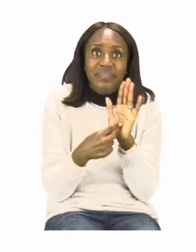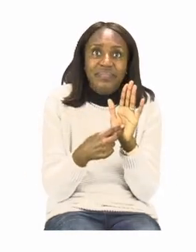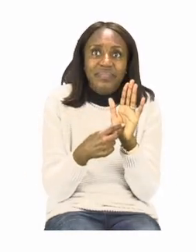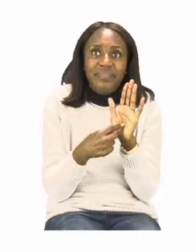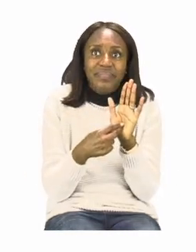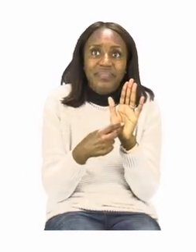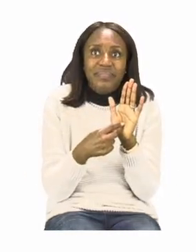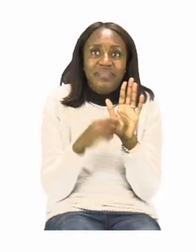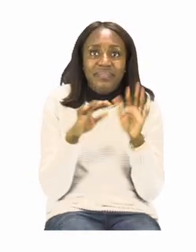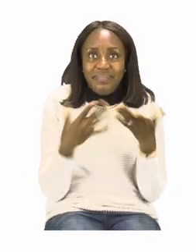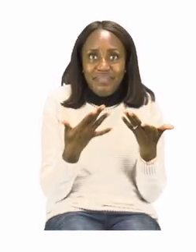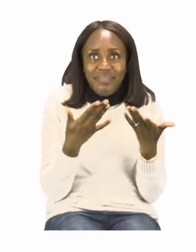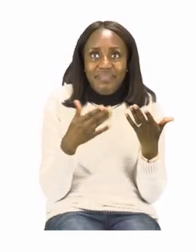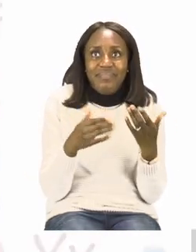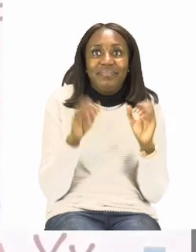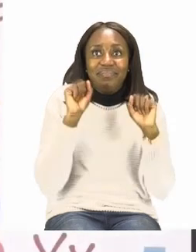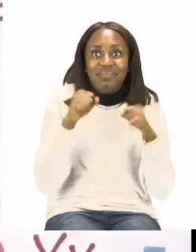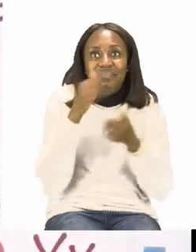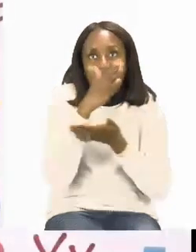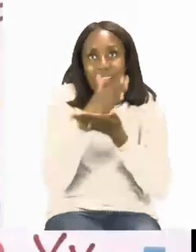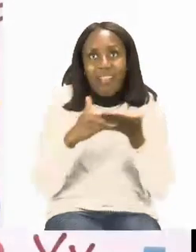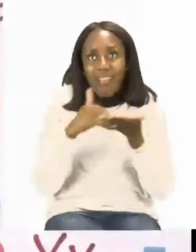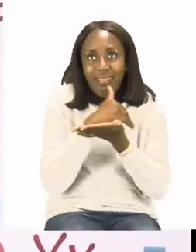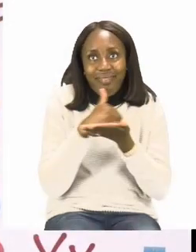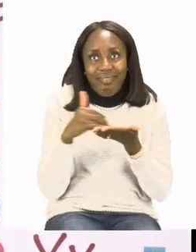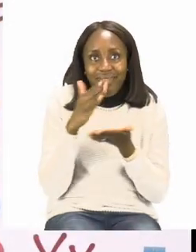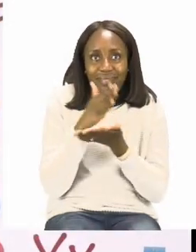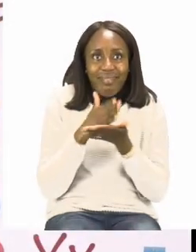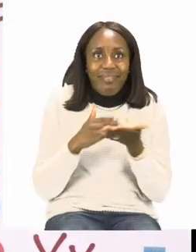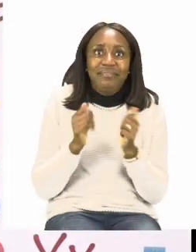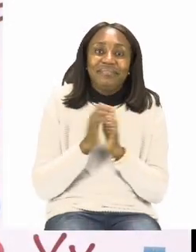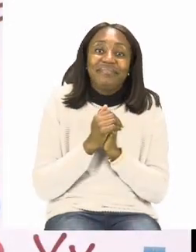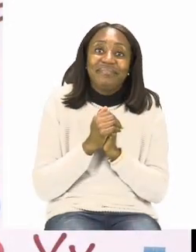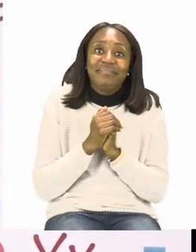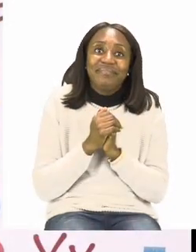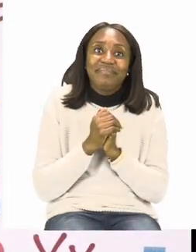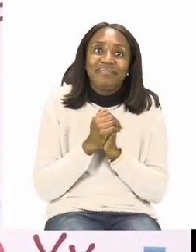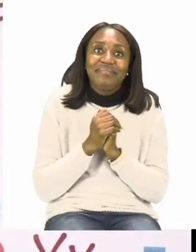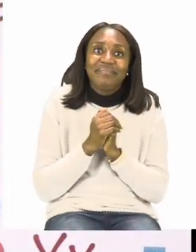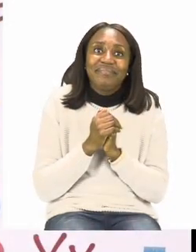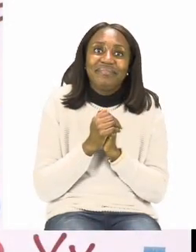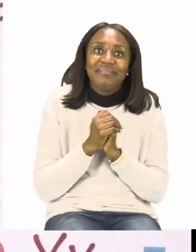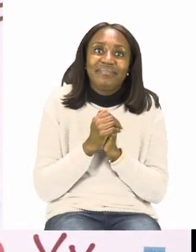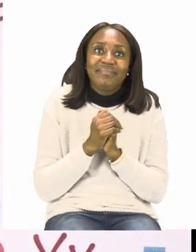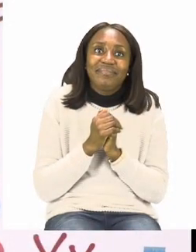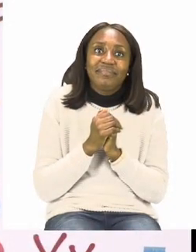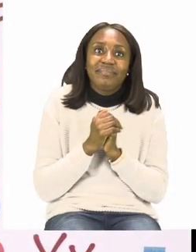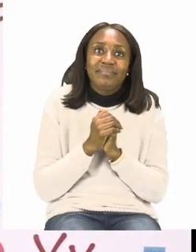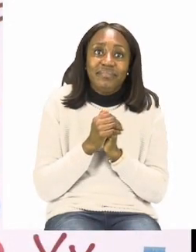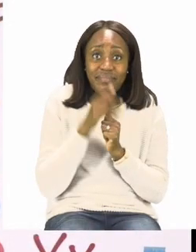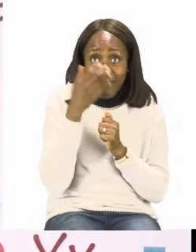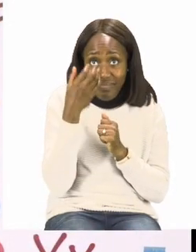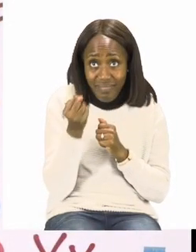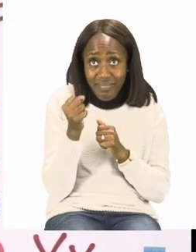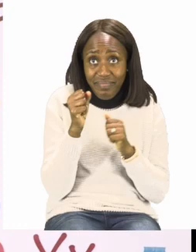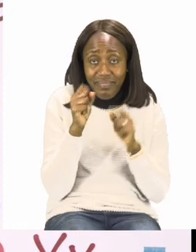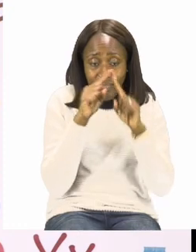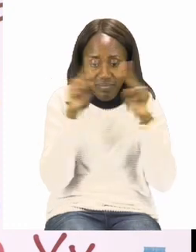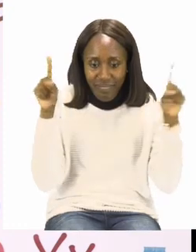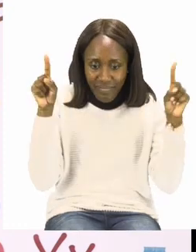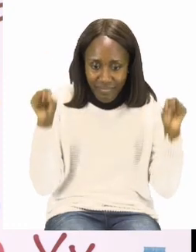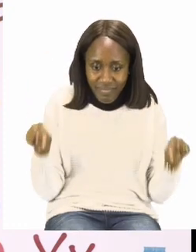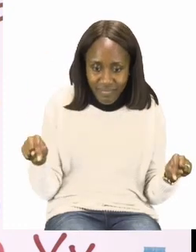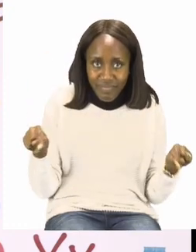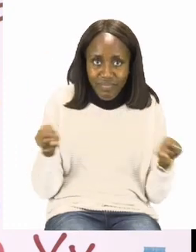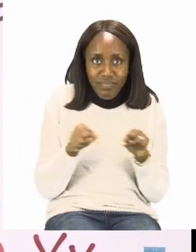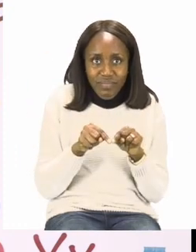look at how we can make a tessellation. The first thing is that you have your shape. This shape